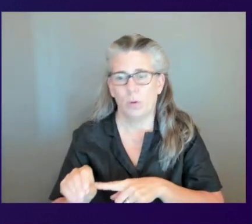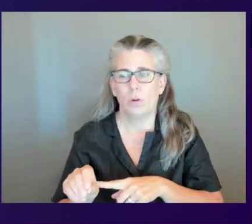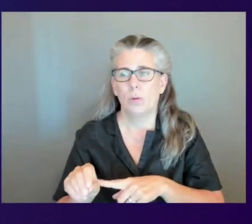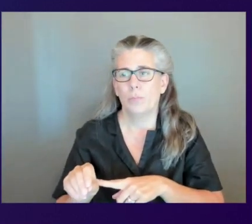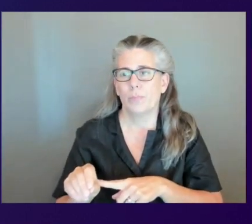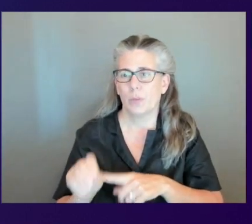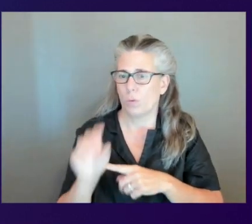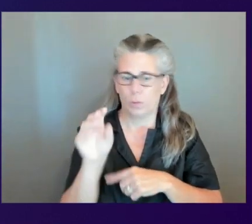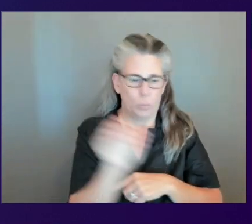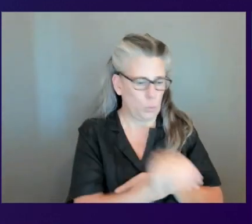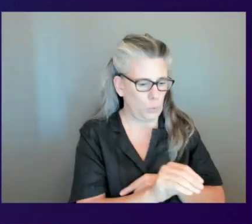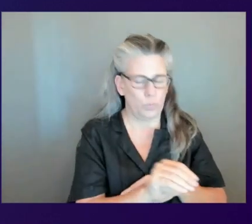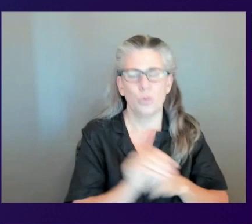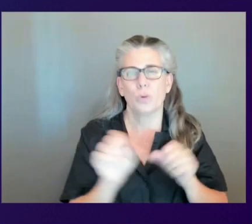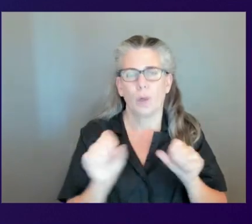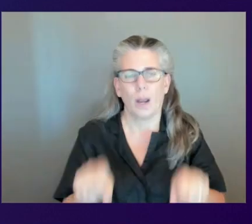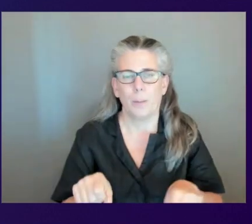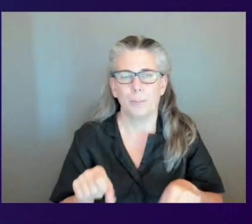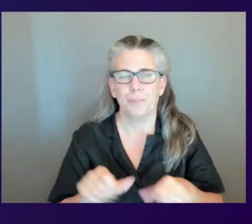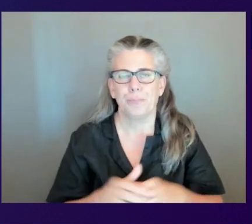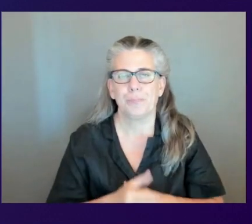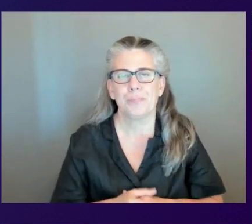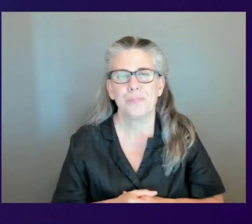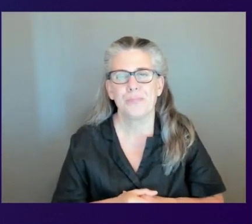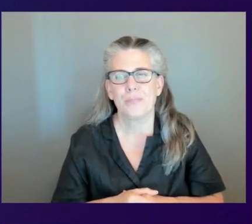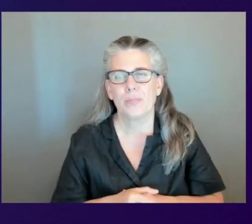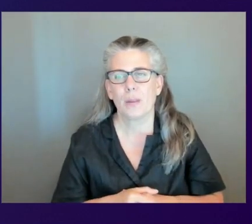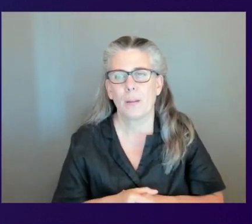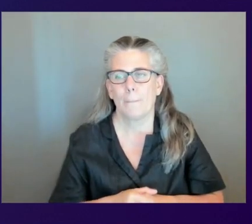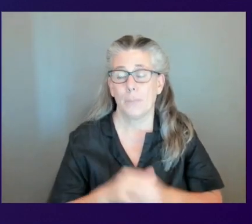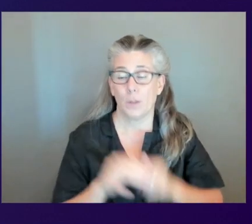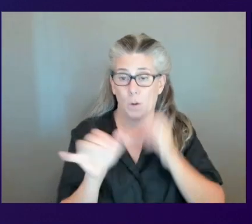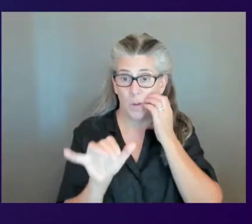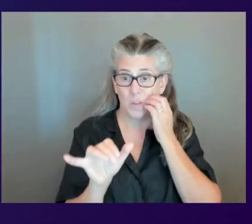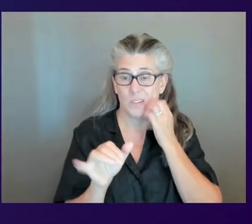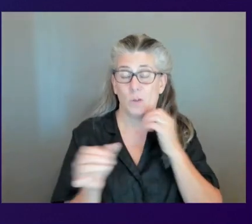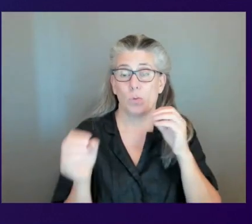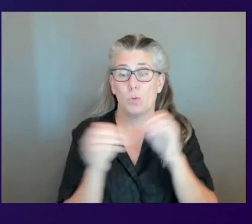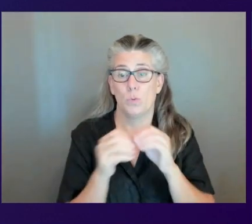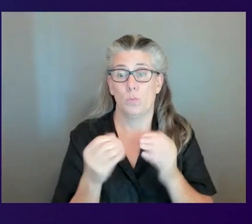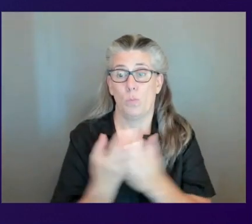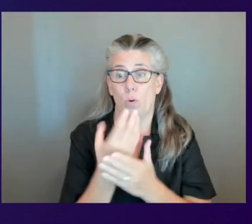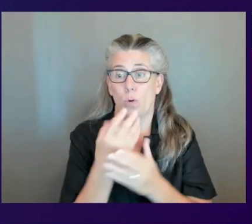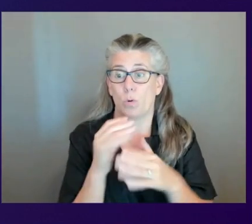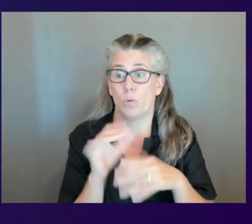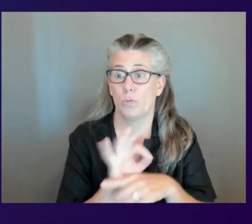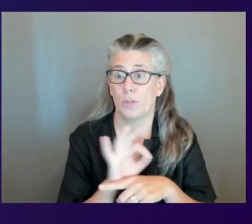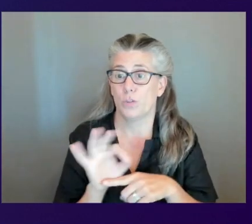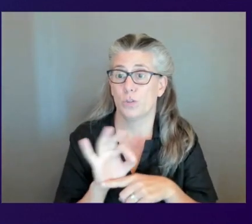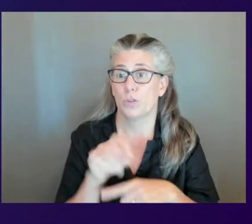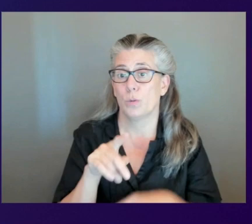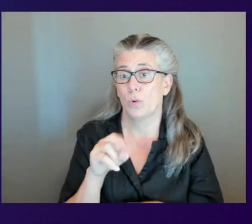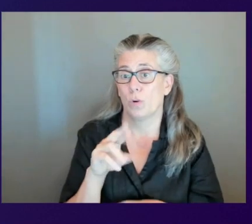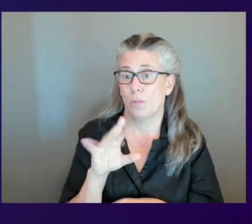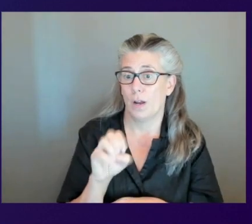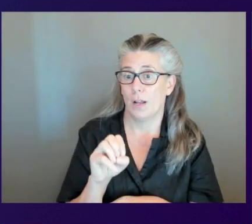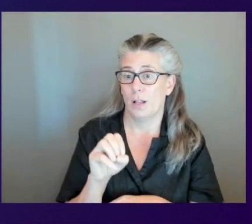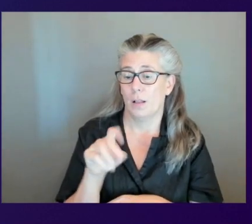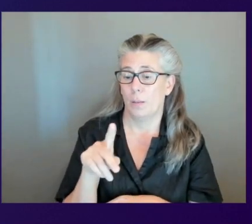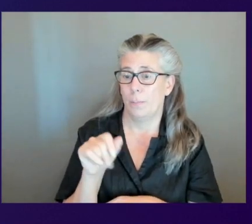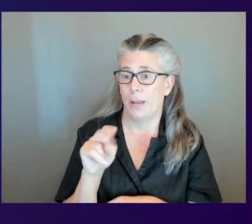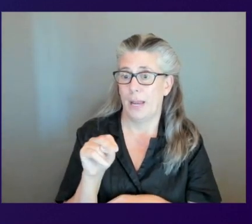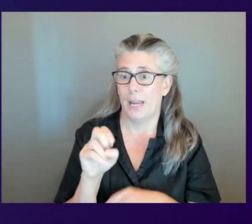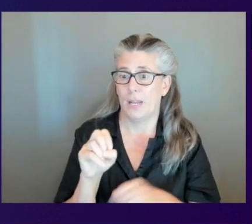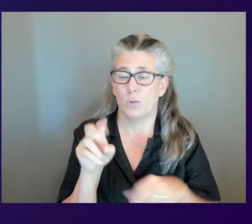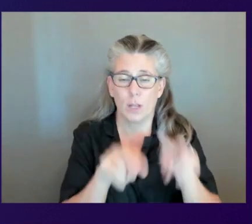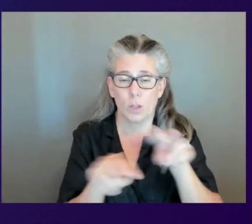space. So along with that, we've actually got a ton of new features in this release. So things like a profile pane where you can take a look Whoa, at your existing okay.